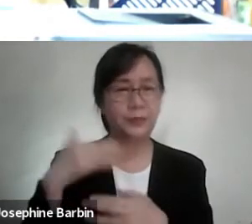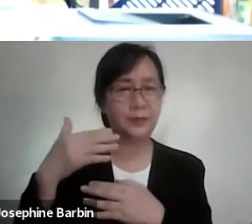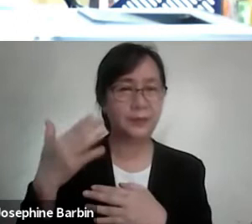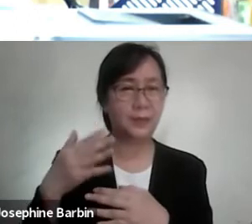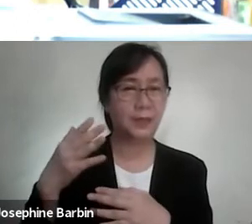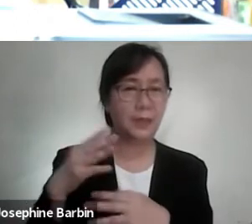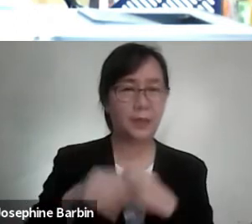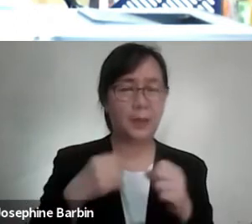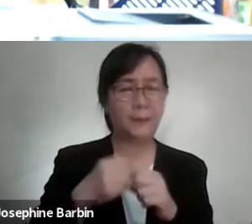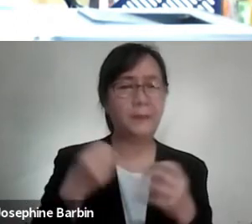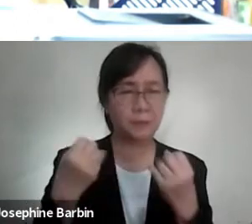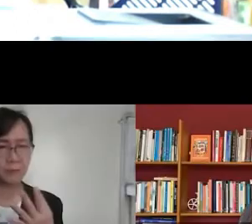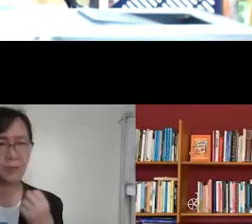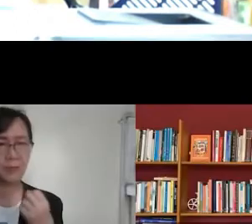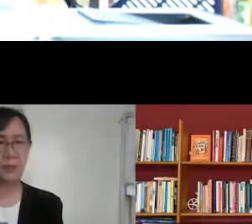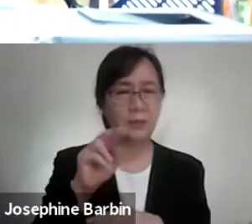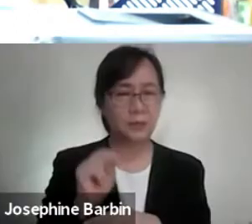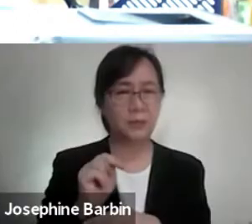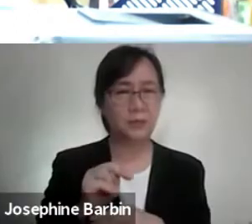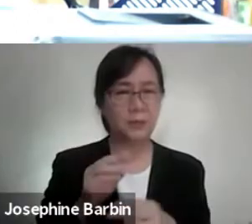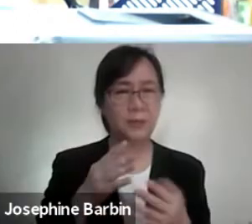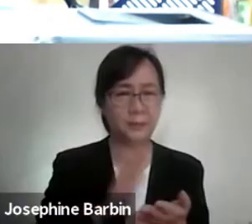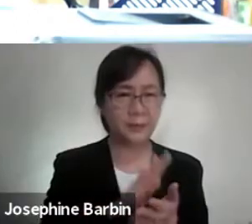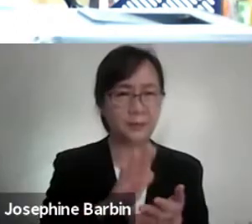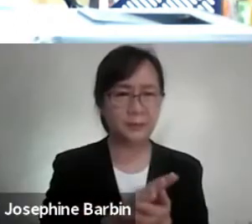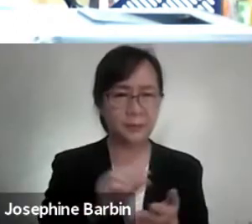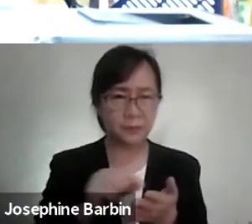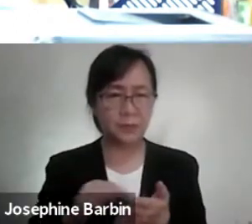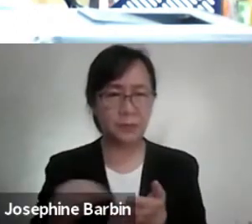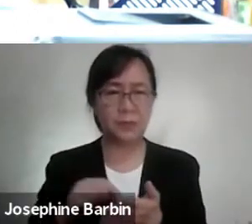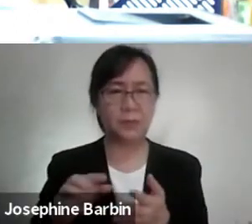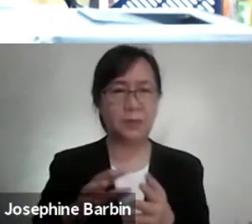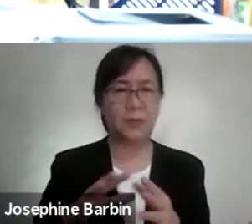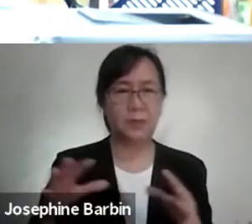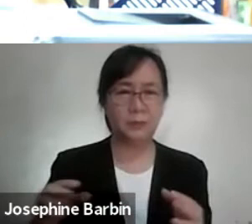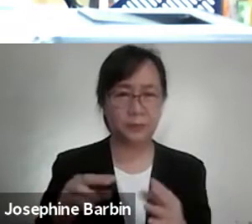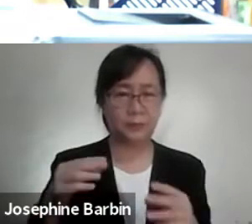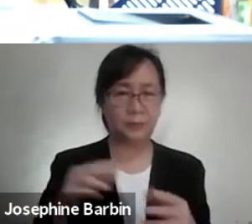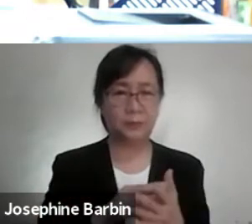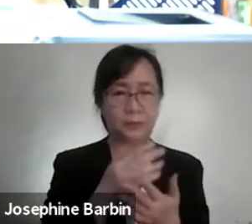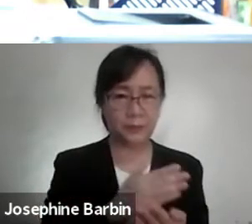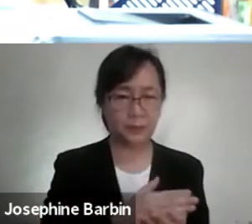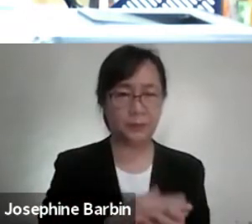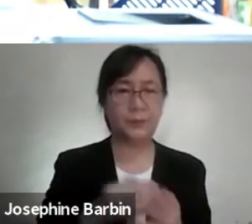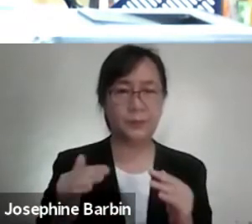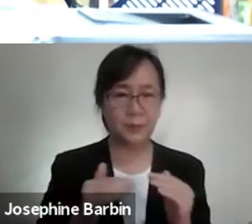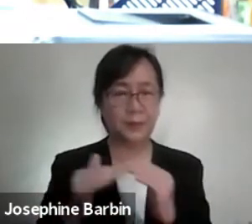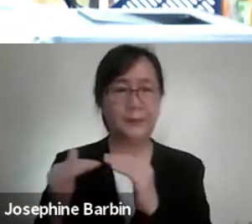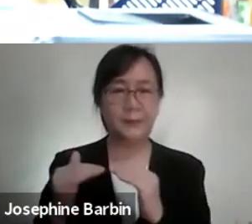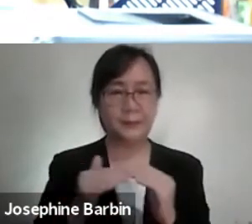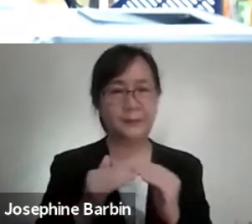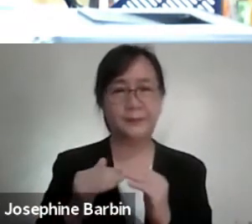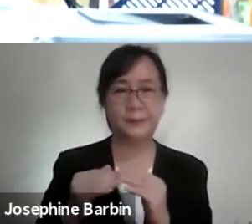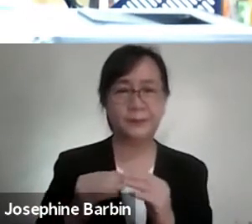UN documents are developed side by side with children and the civil society. And I think this is really worthwhile. So